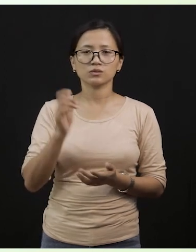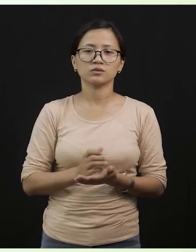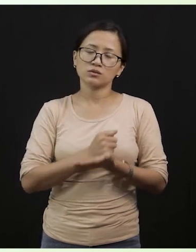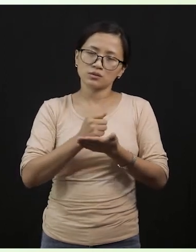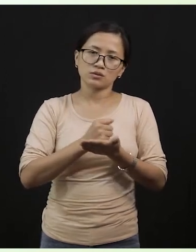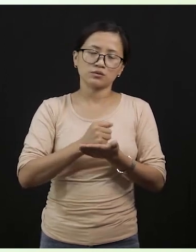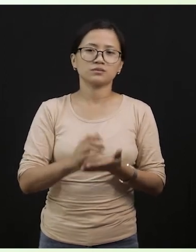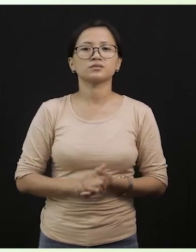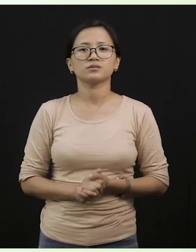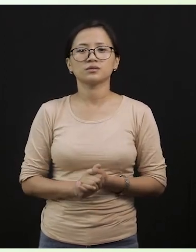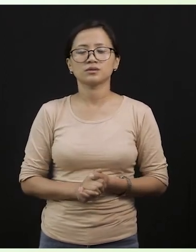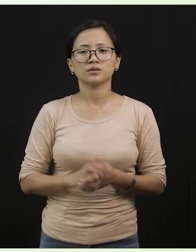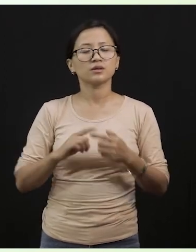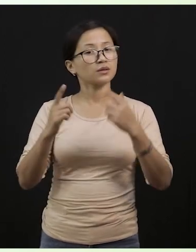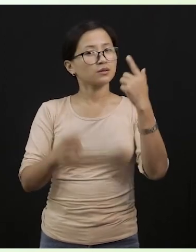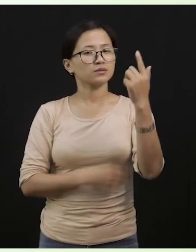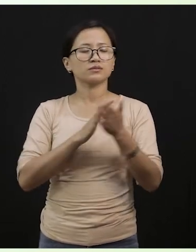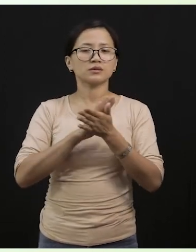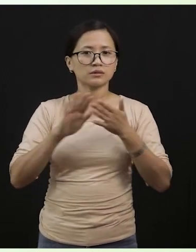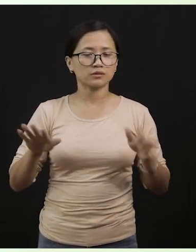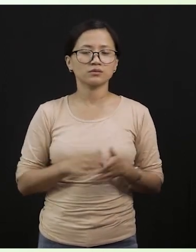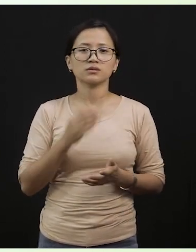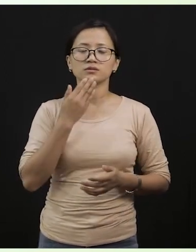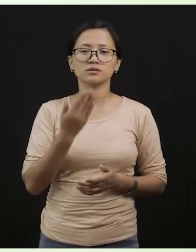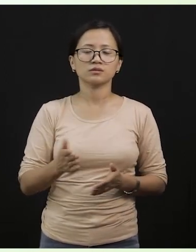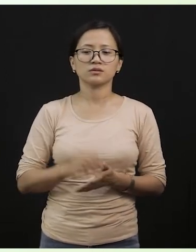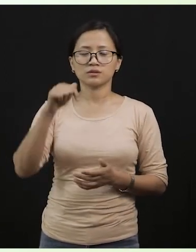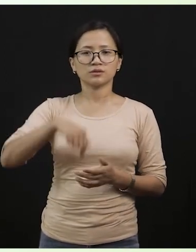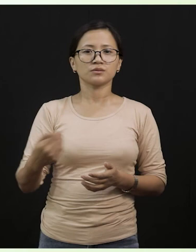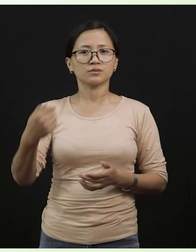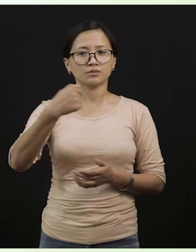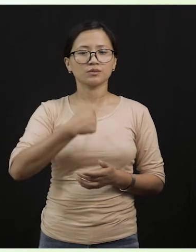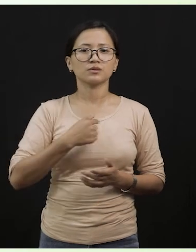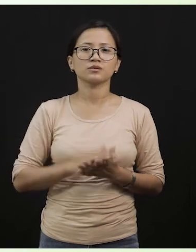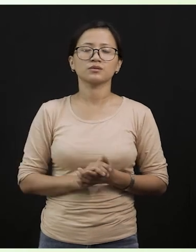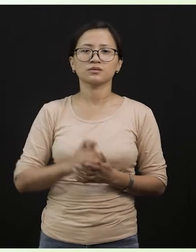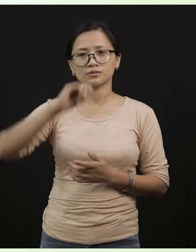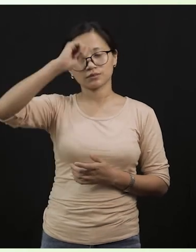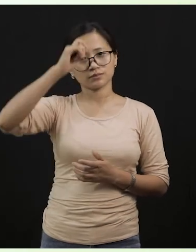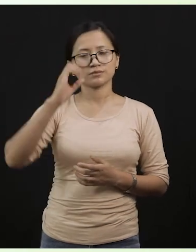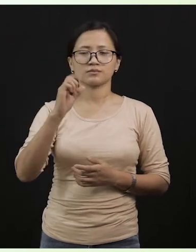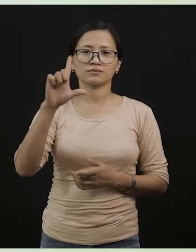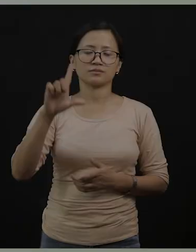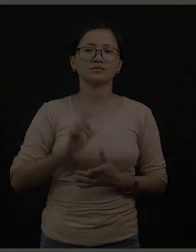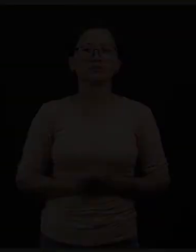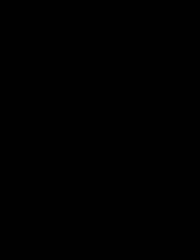start practicing. With this, we are going to end our class for today. Thank you so much for being here with me in our English class.